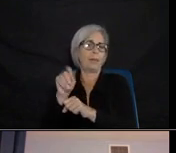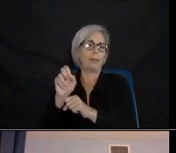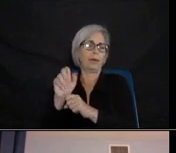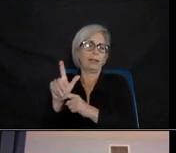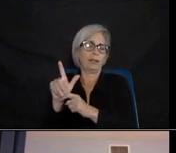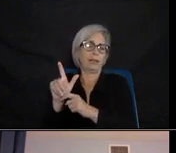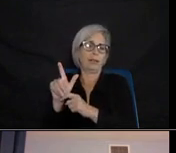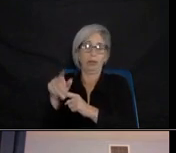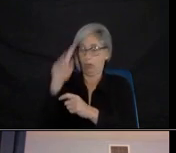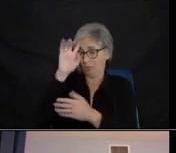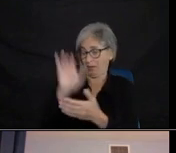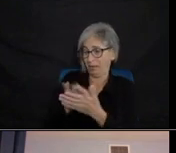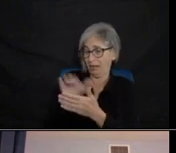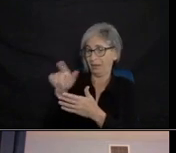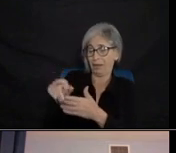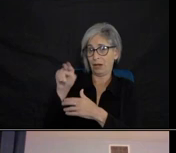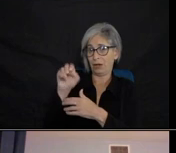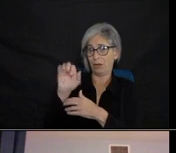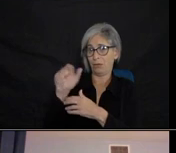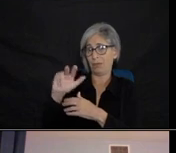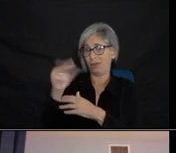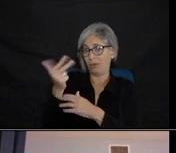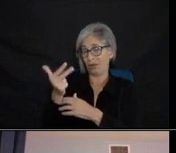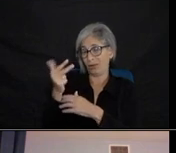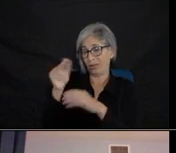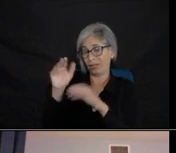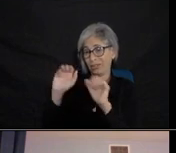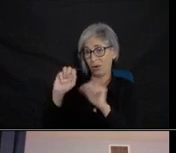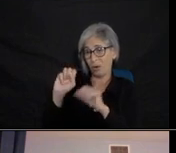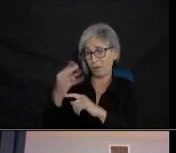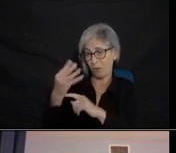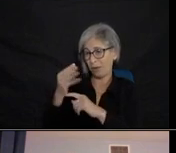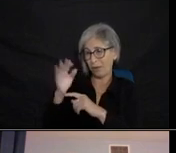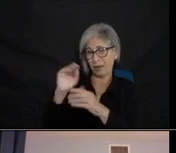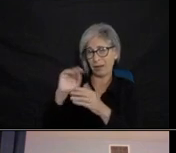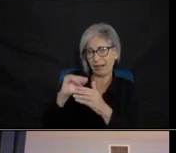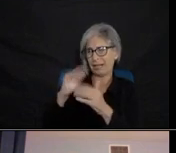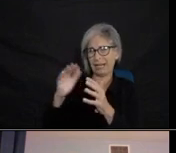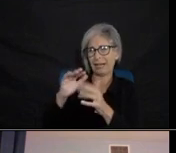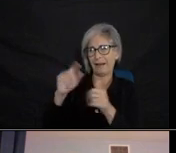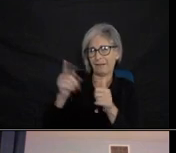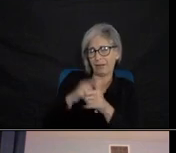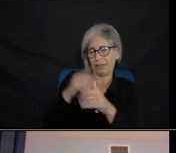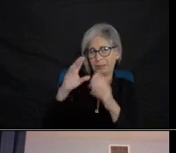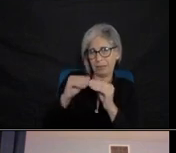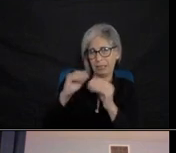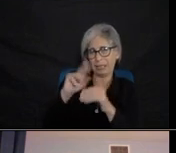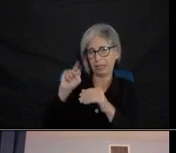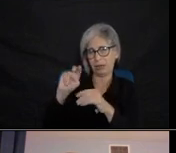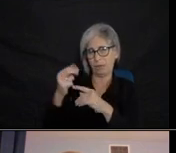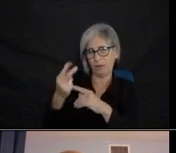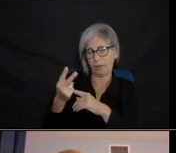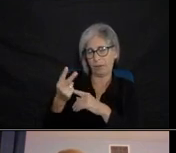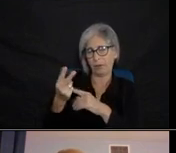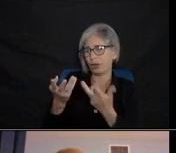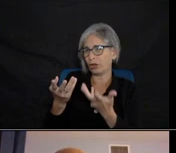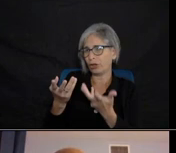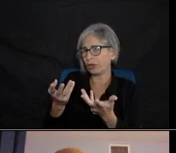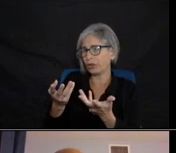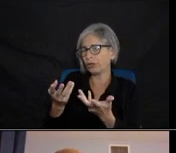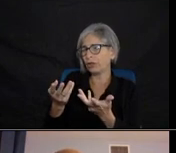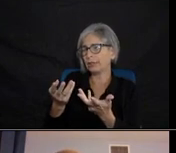But you would believe it's by November 3rd or November 4th or first meeting in November?